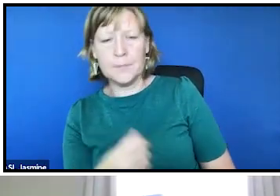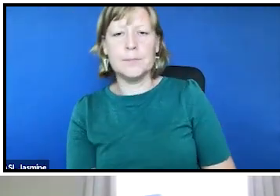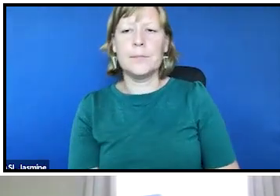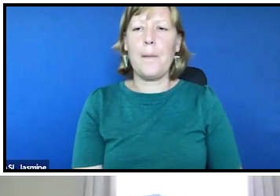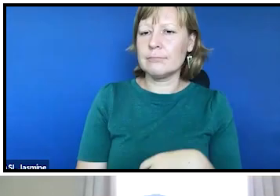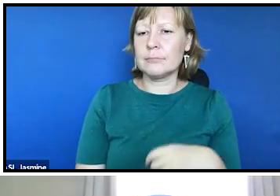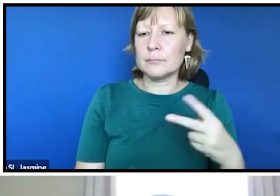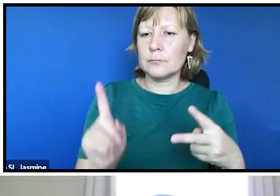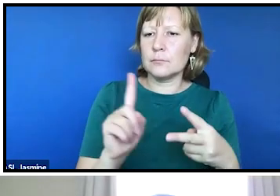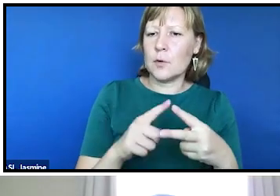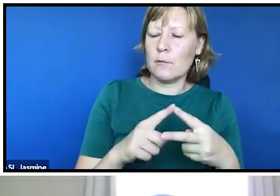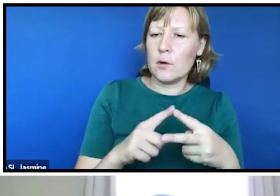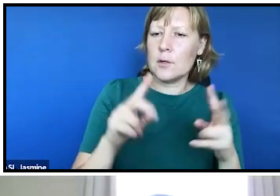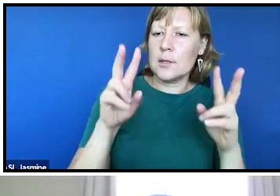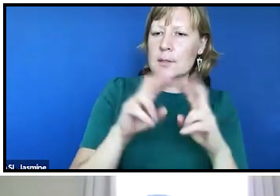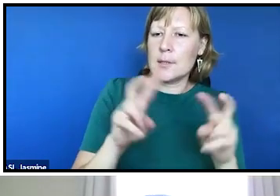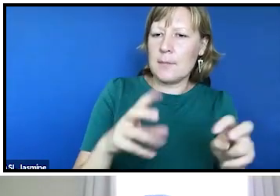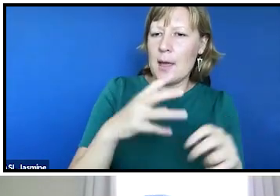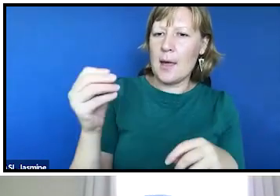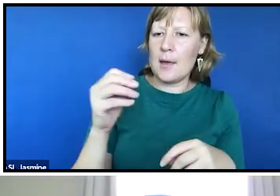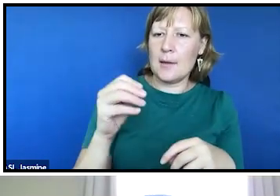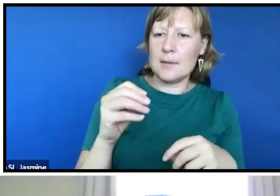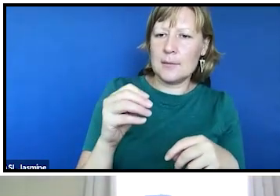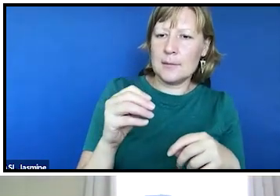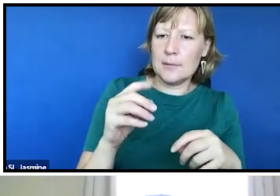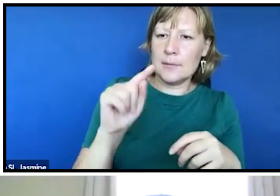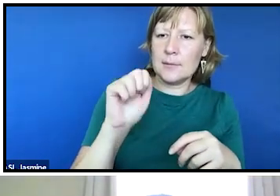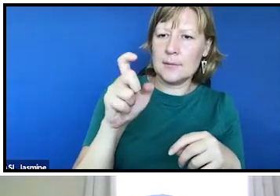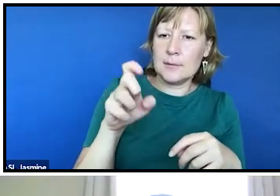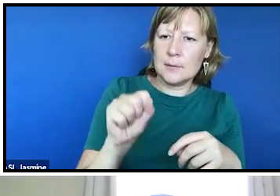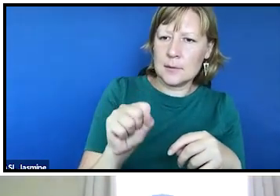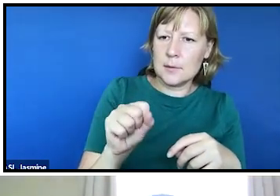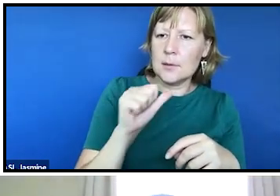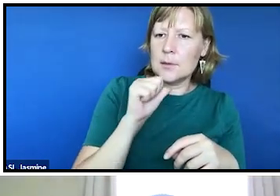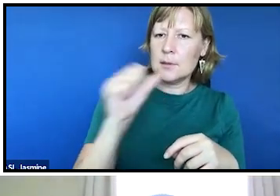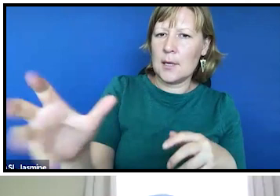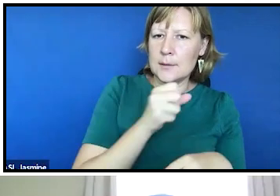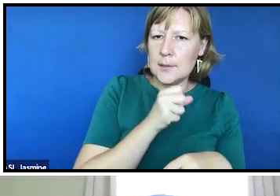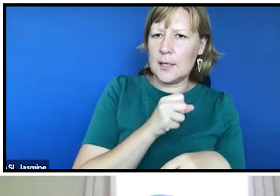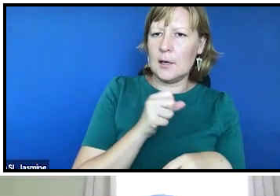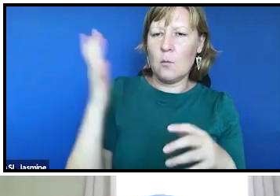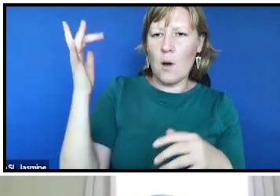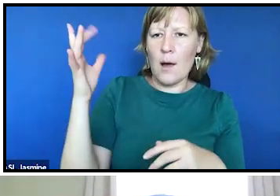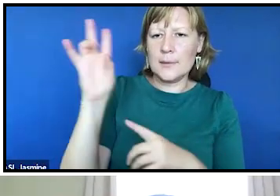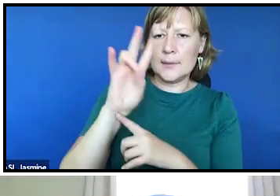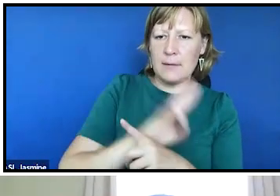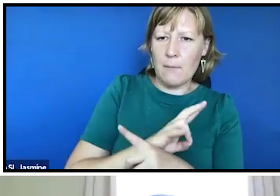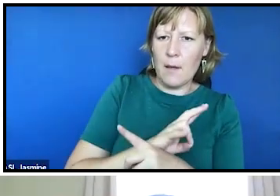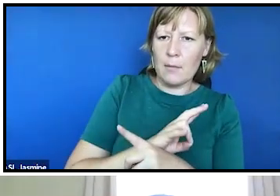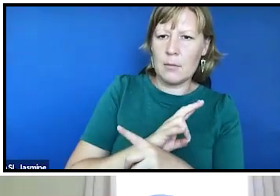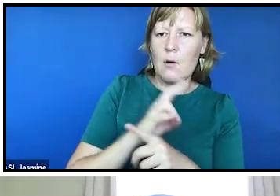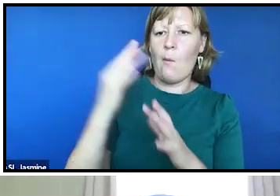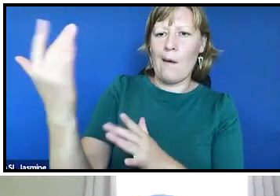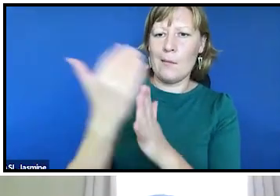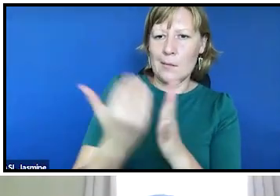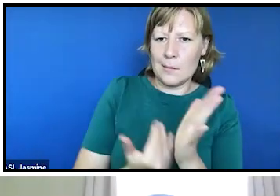First one says assessments and text access are not being taken as there are 7-month-long waiting list. Are there other options in